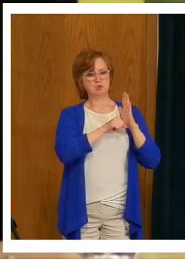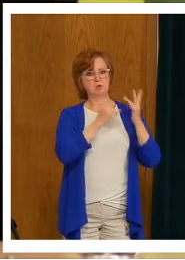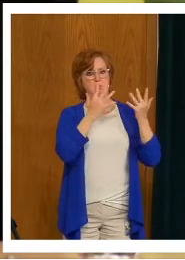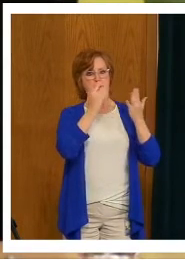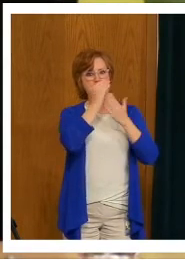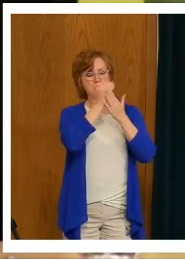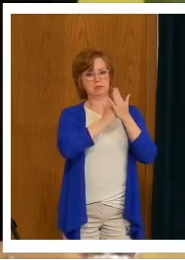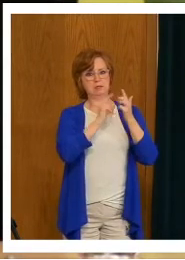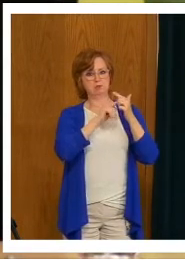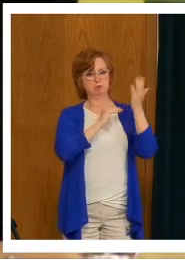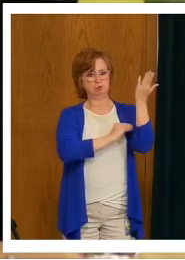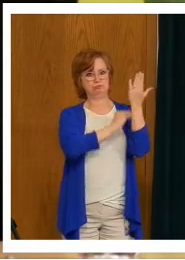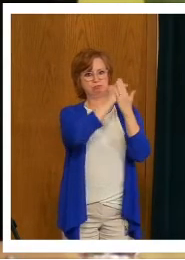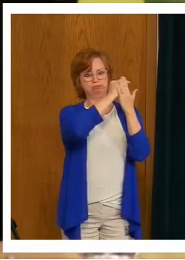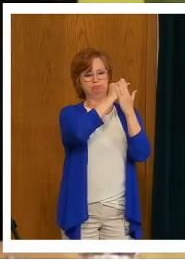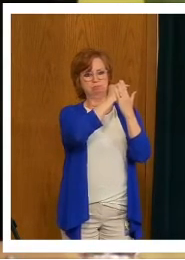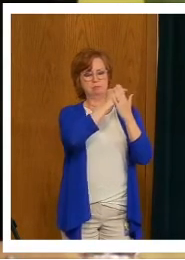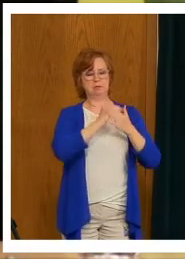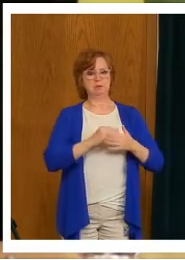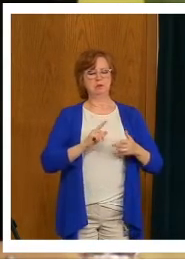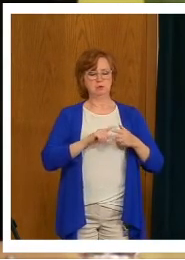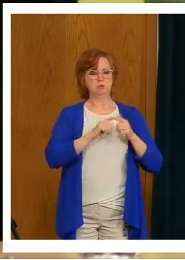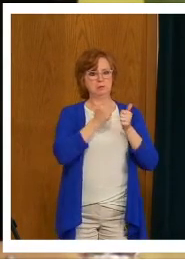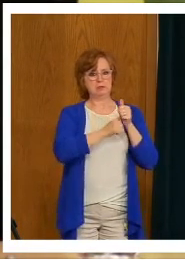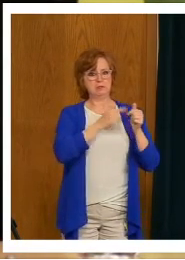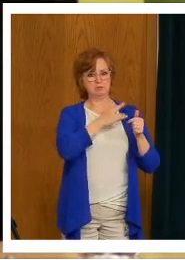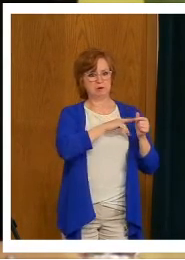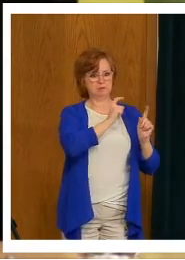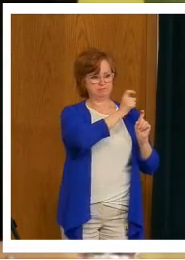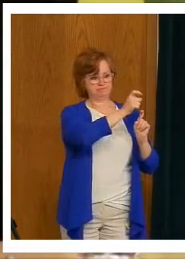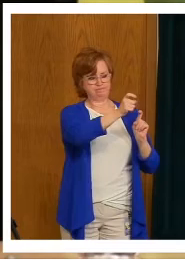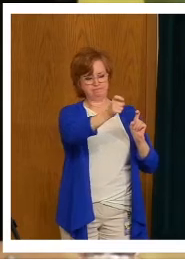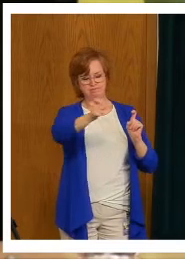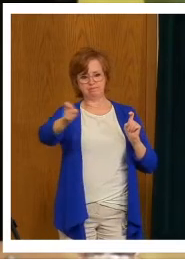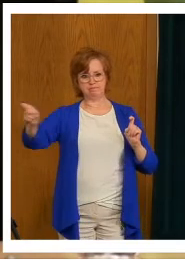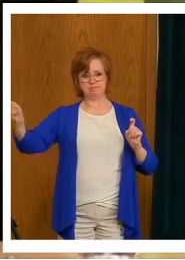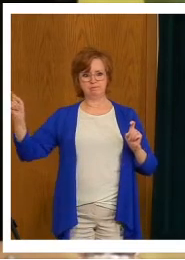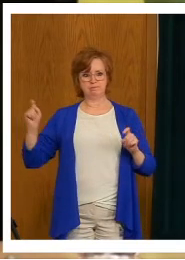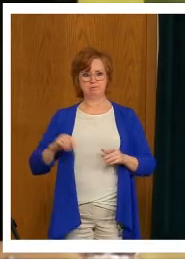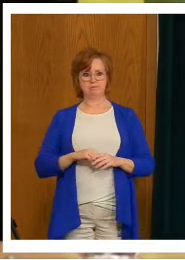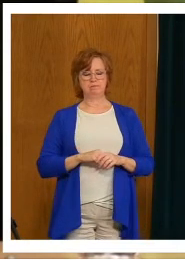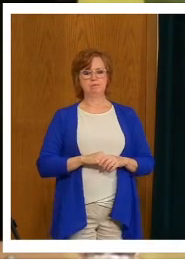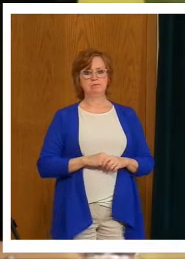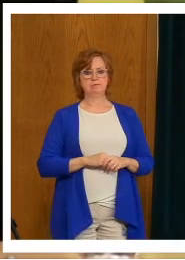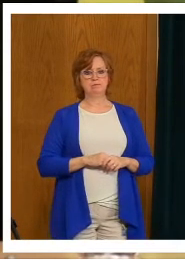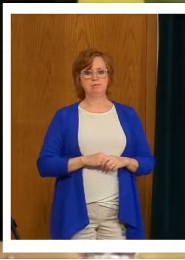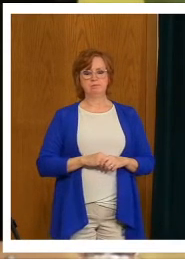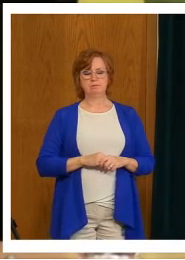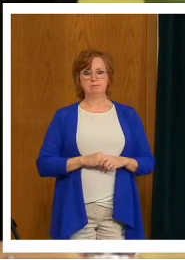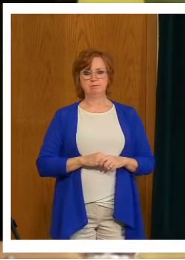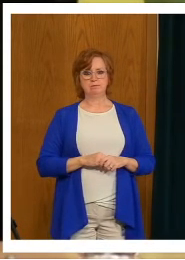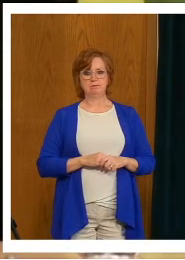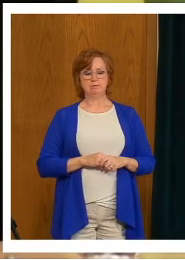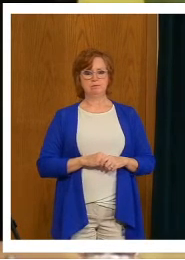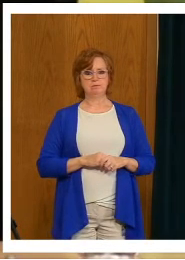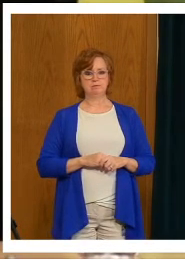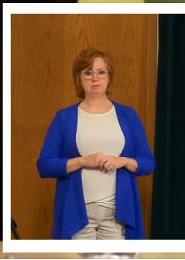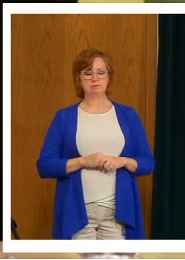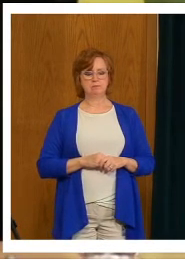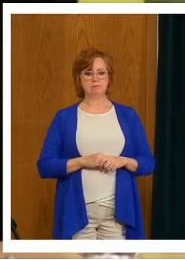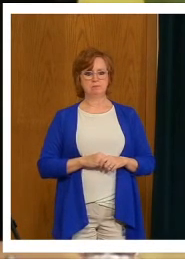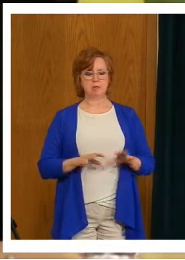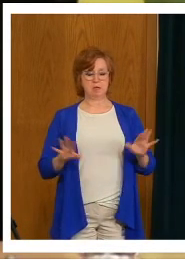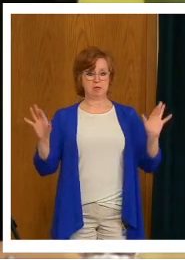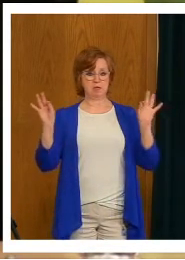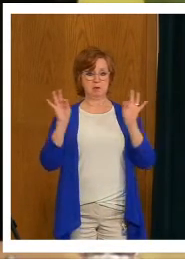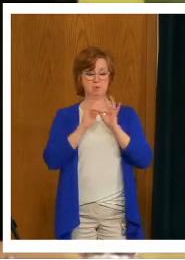times in Canada to the provinces, and it's going to have to be a very strong effort by our